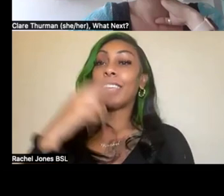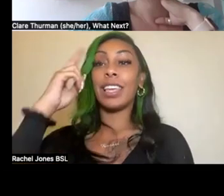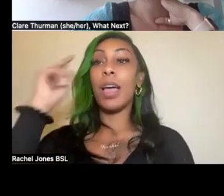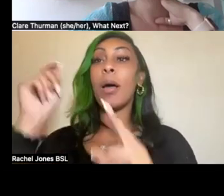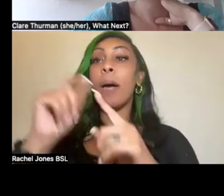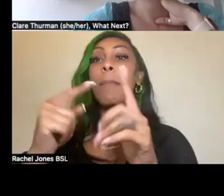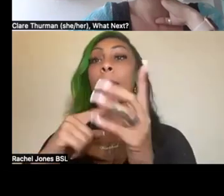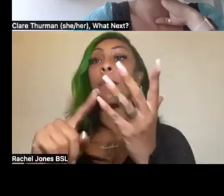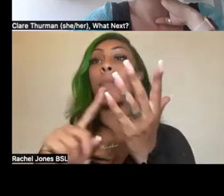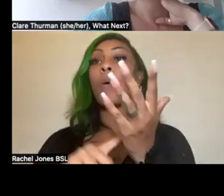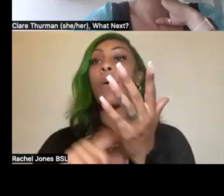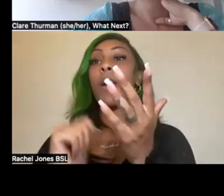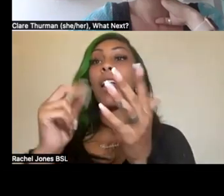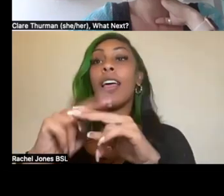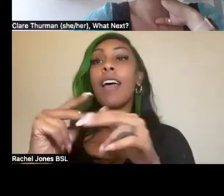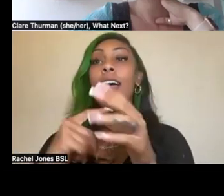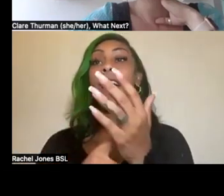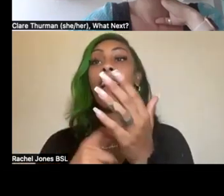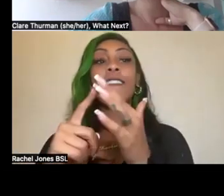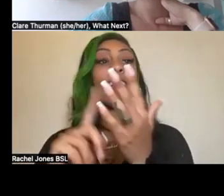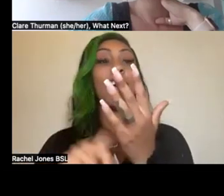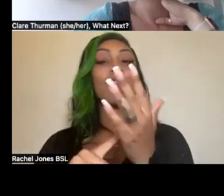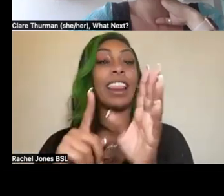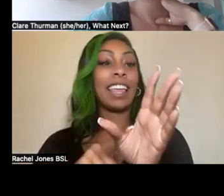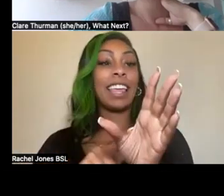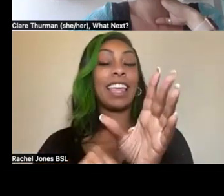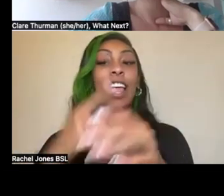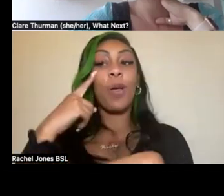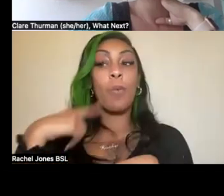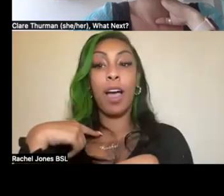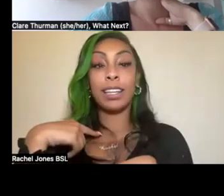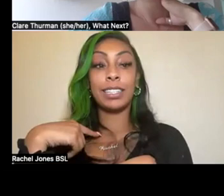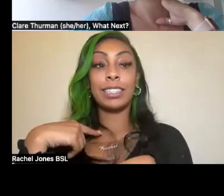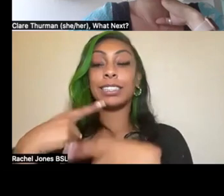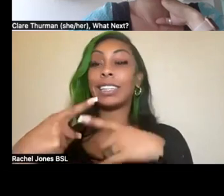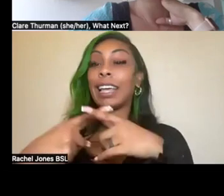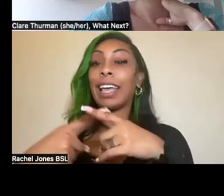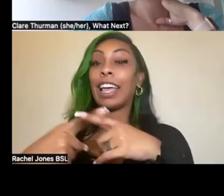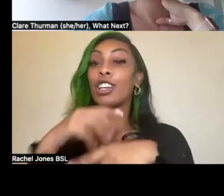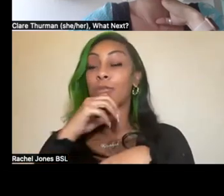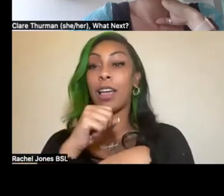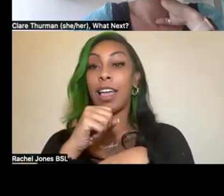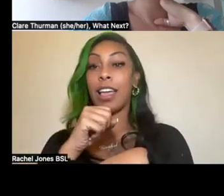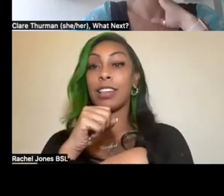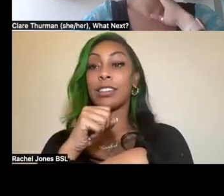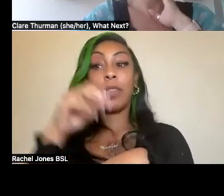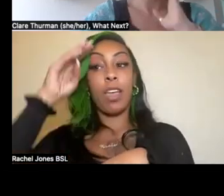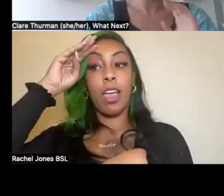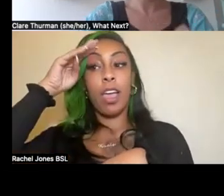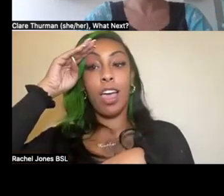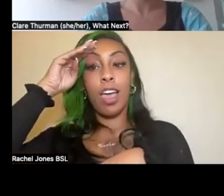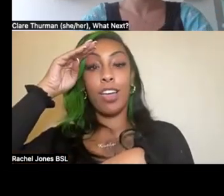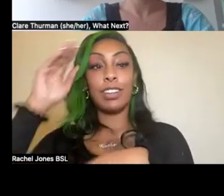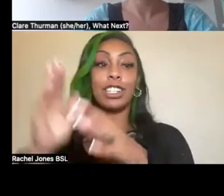am to follow the convention, a white English man, thankfully with an Irish passport, sitting